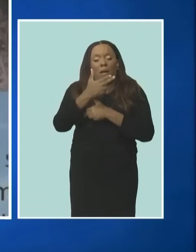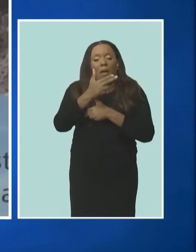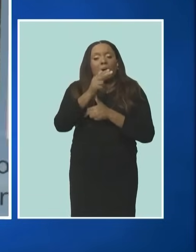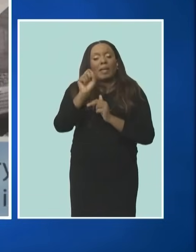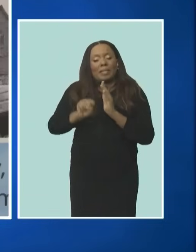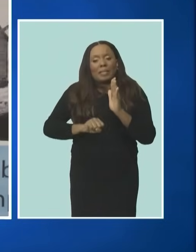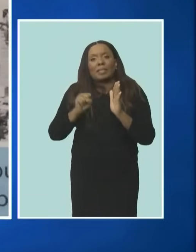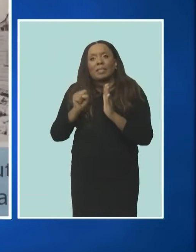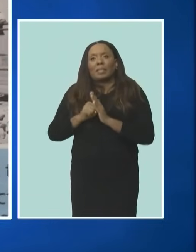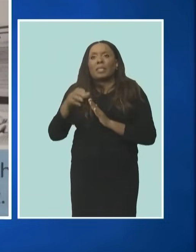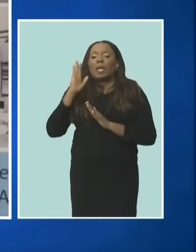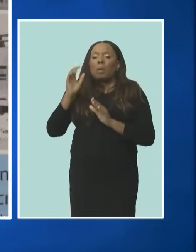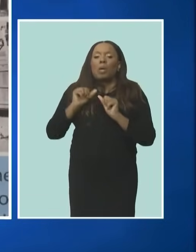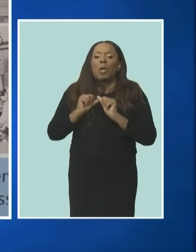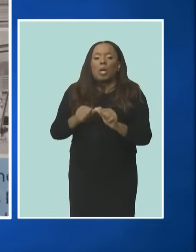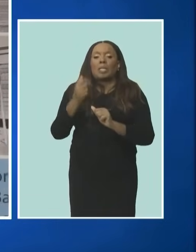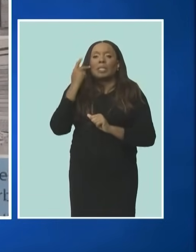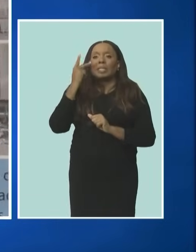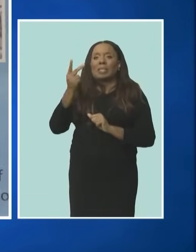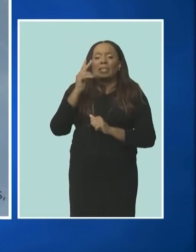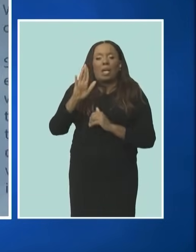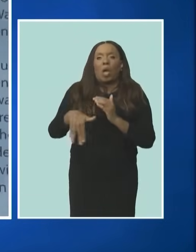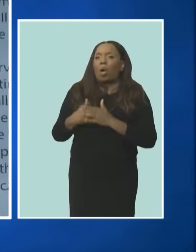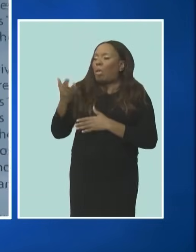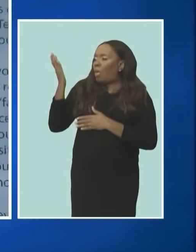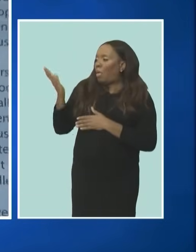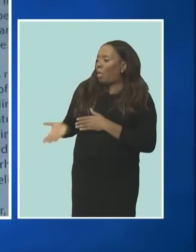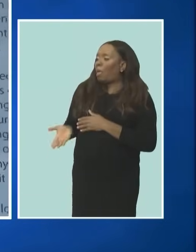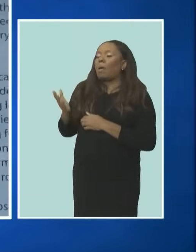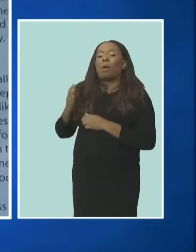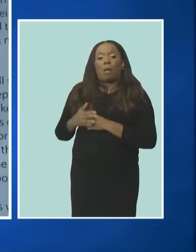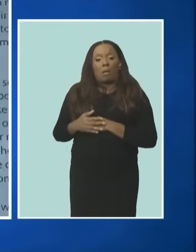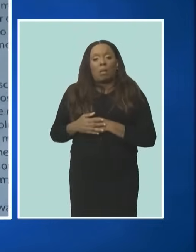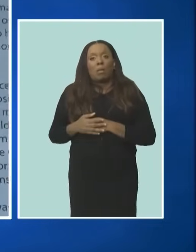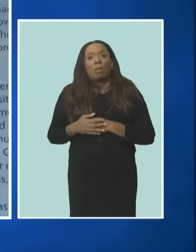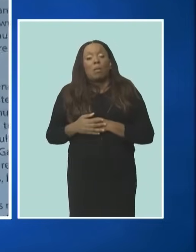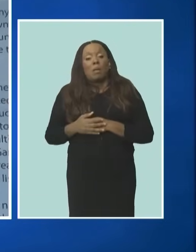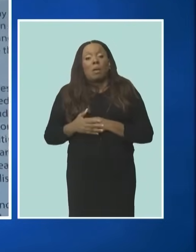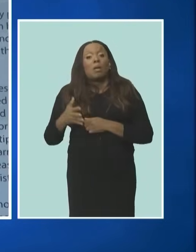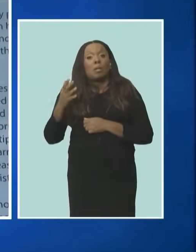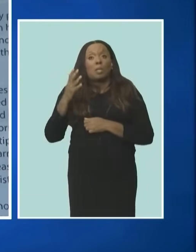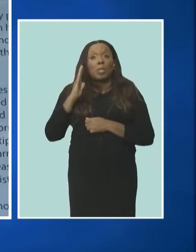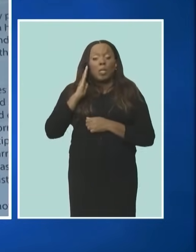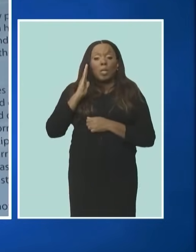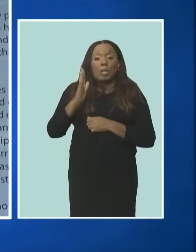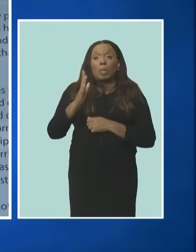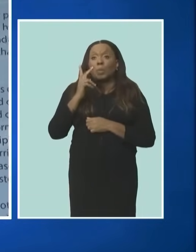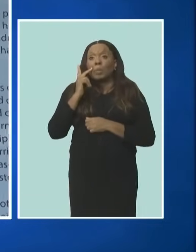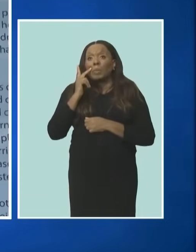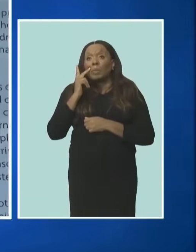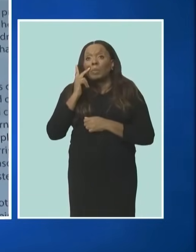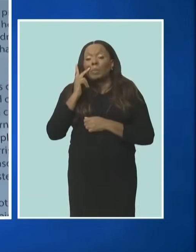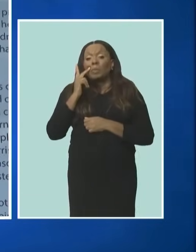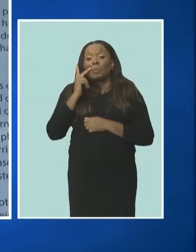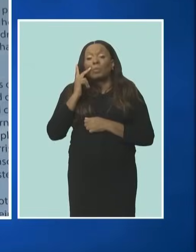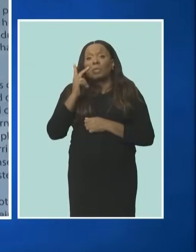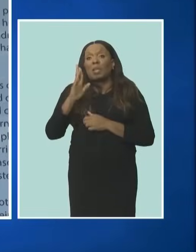Museum and the Historical Society, before traveling on to the DEM and eventually the National